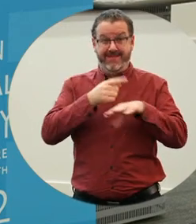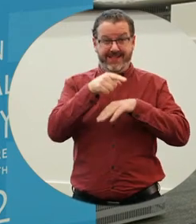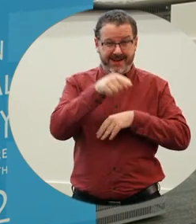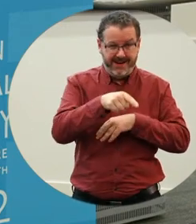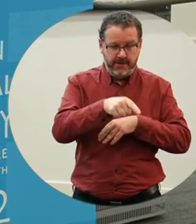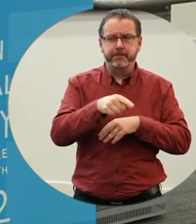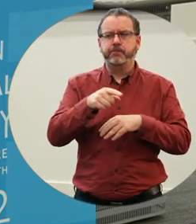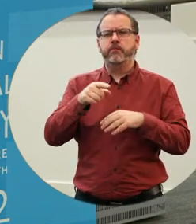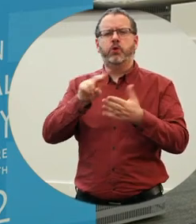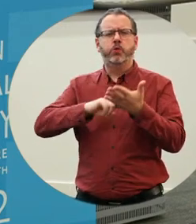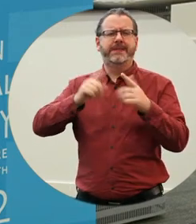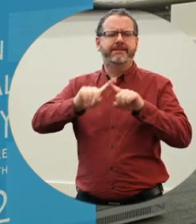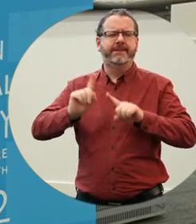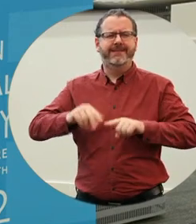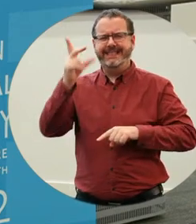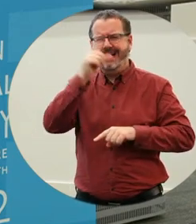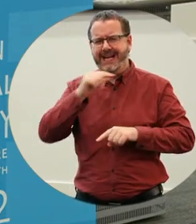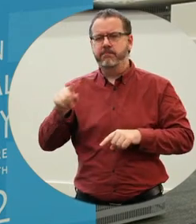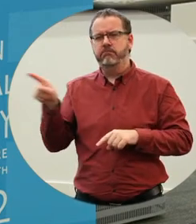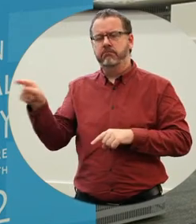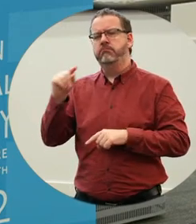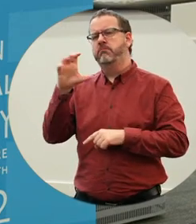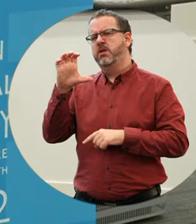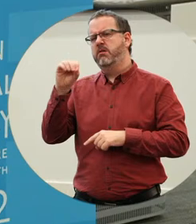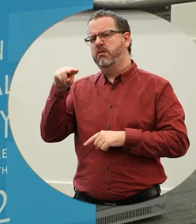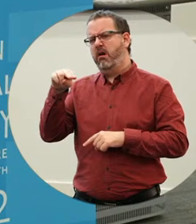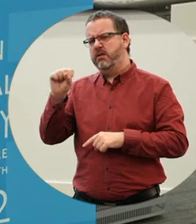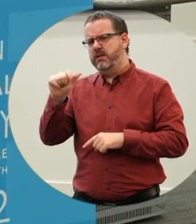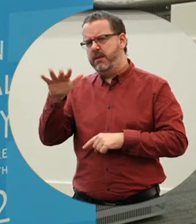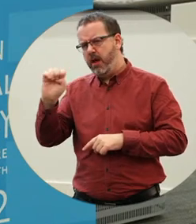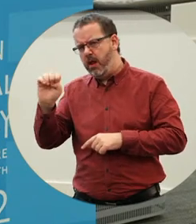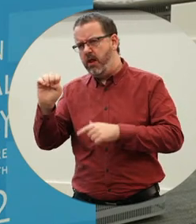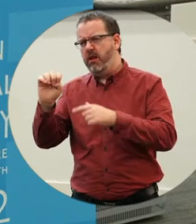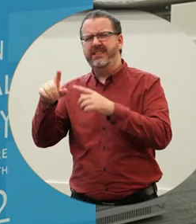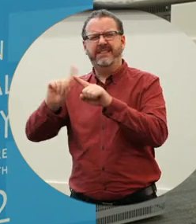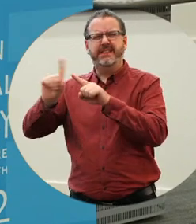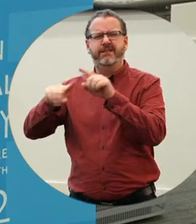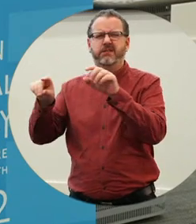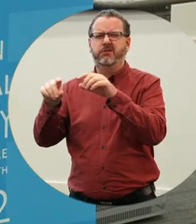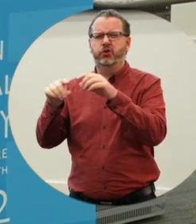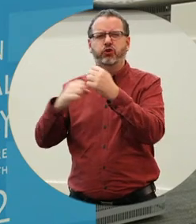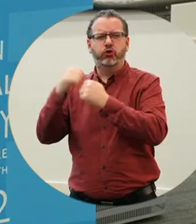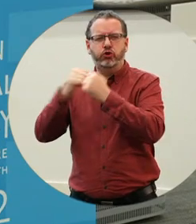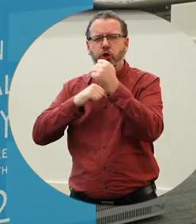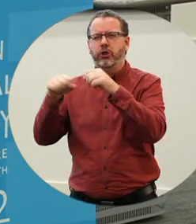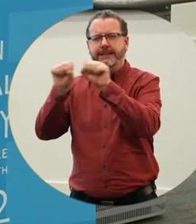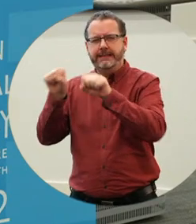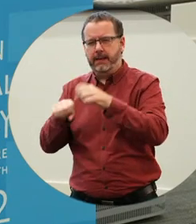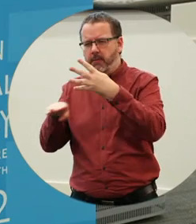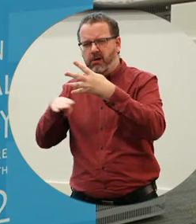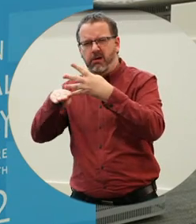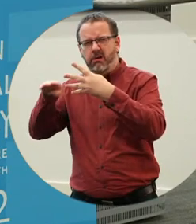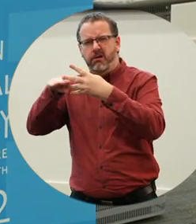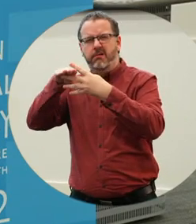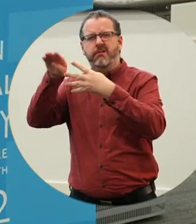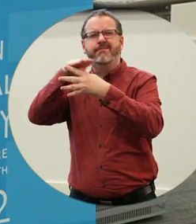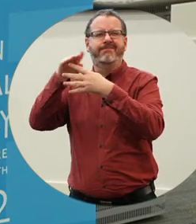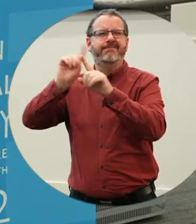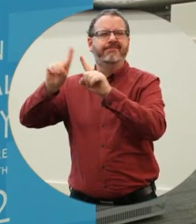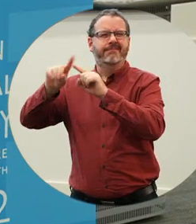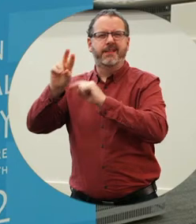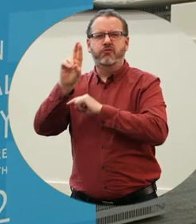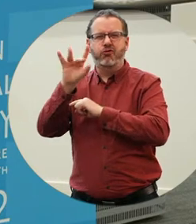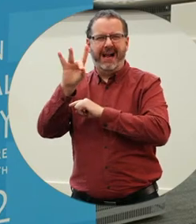nomenclature. There was constable, sergeant, inspector, superintendent, chief superintendent, head constable, assistant constable.